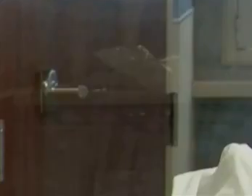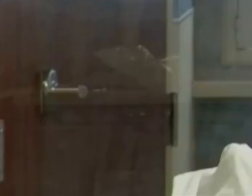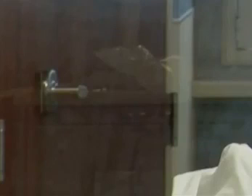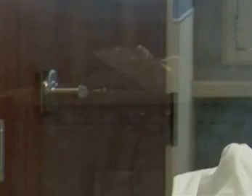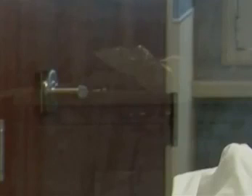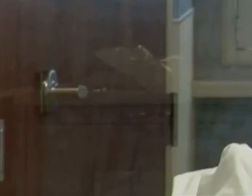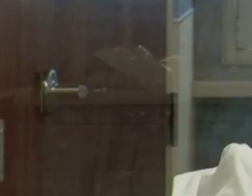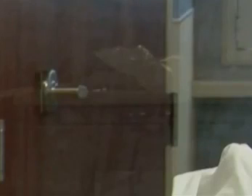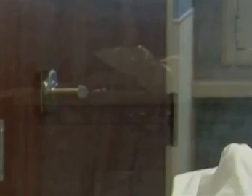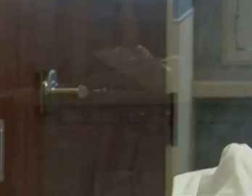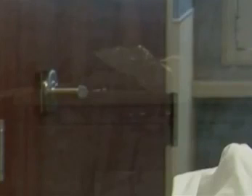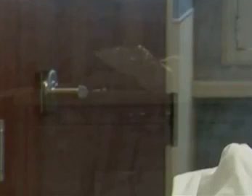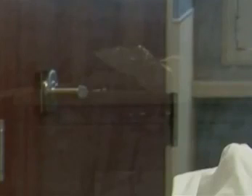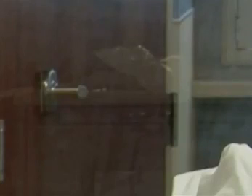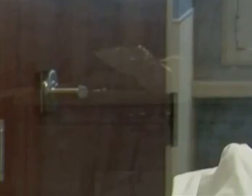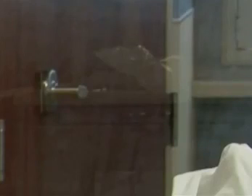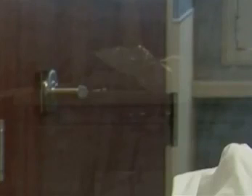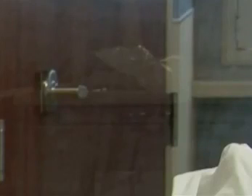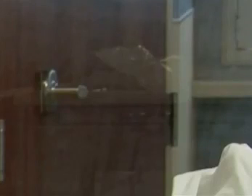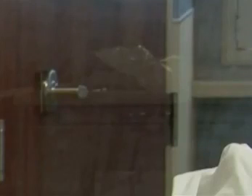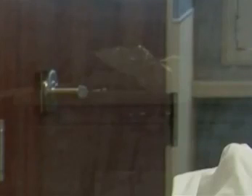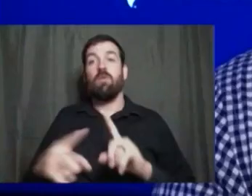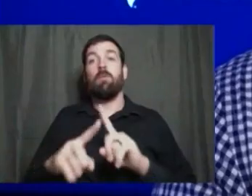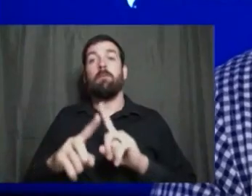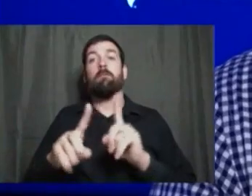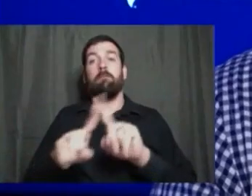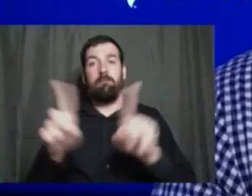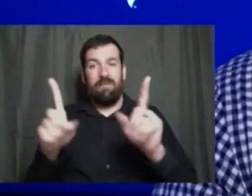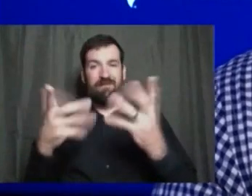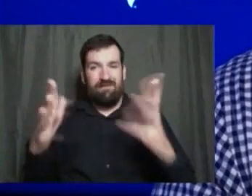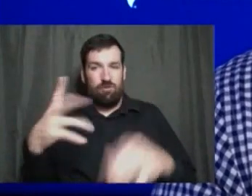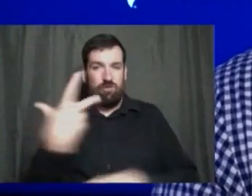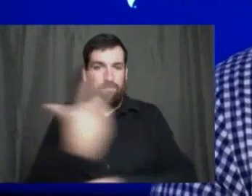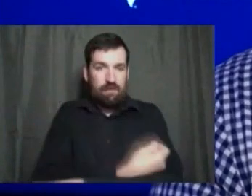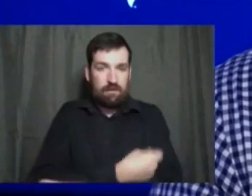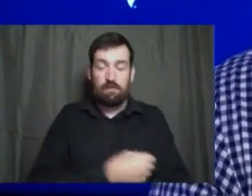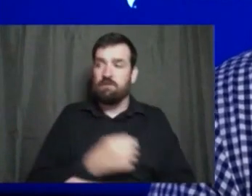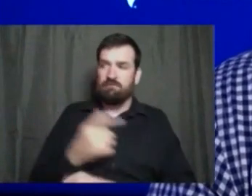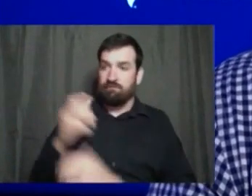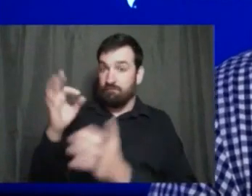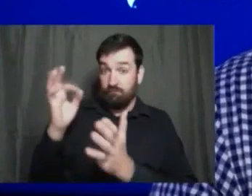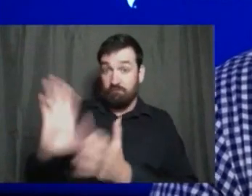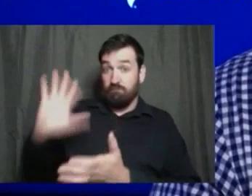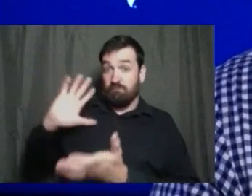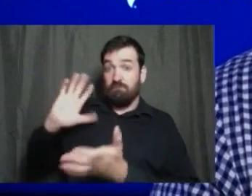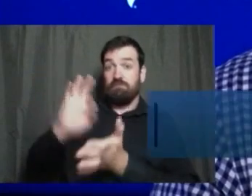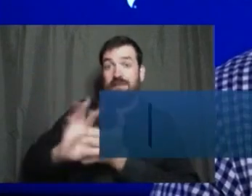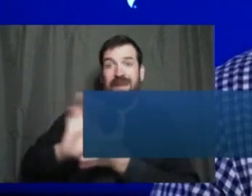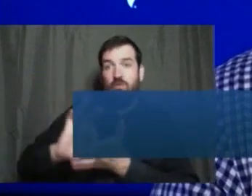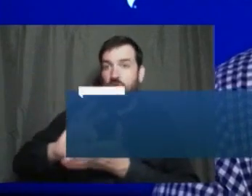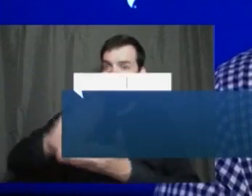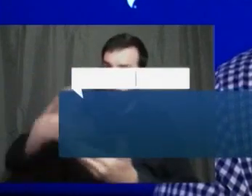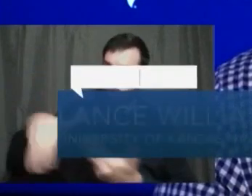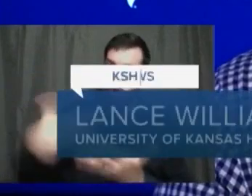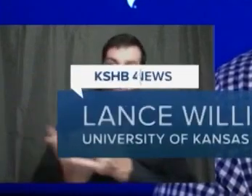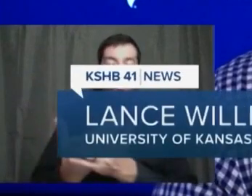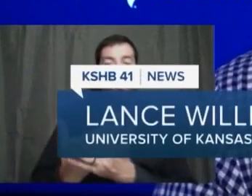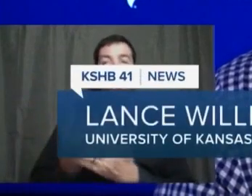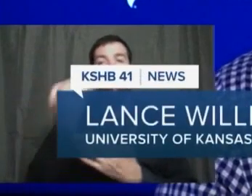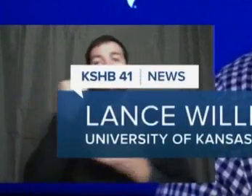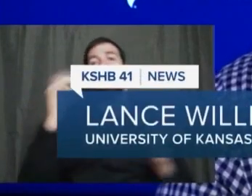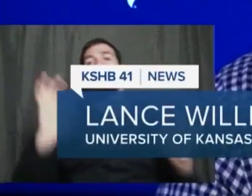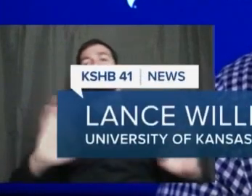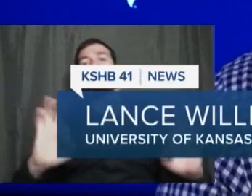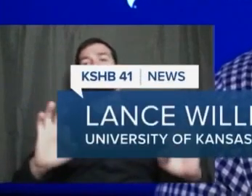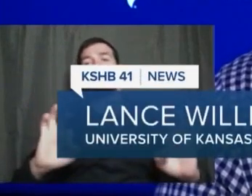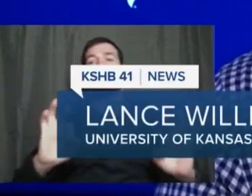is hospitalized or dies. At the beginning, they were counting all the patients who, you know, had very mild illness or even asymptomatic and just had